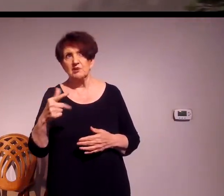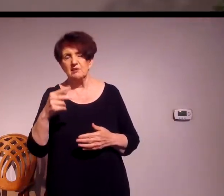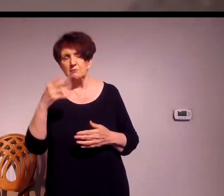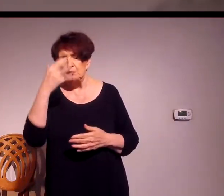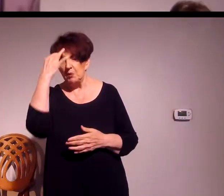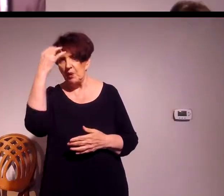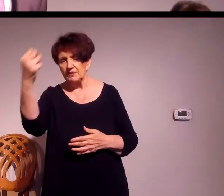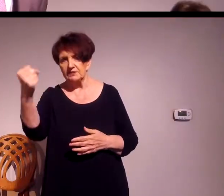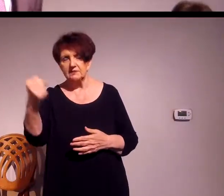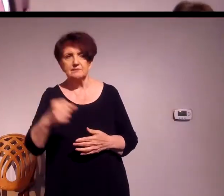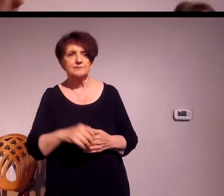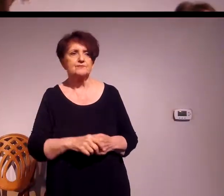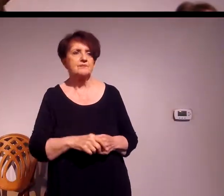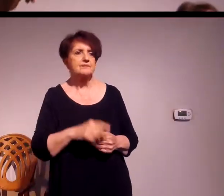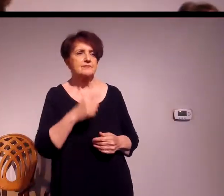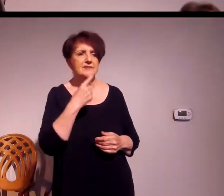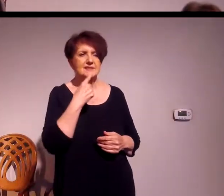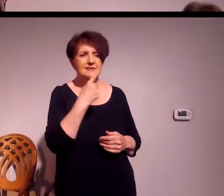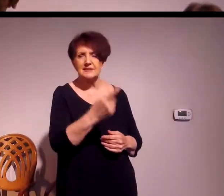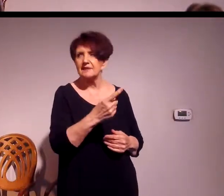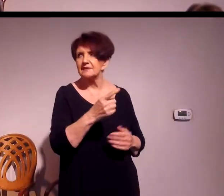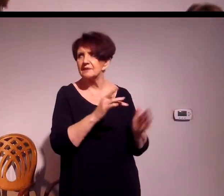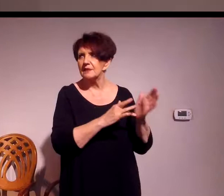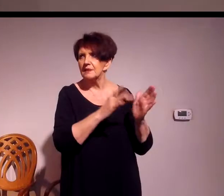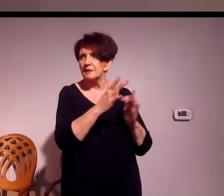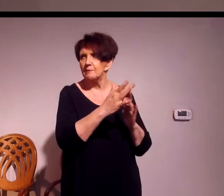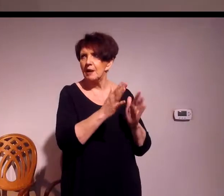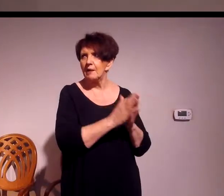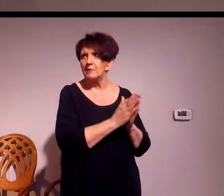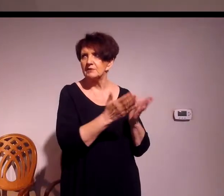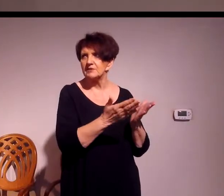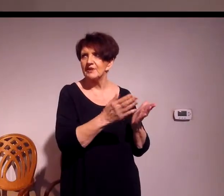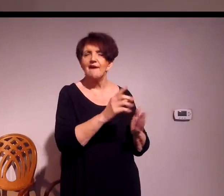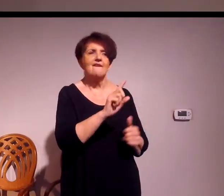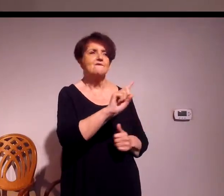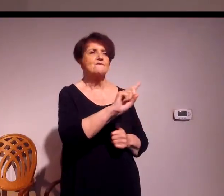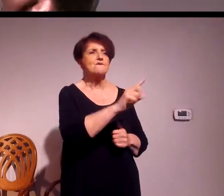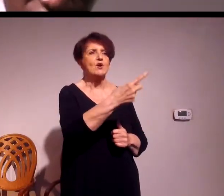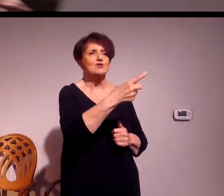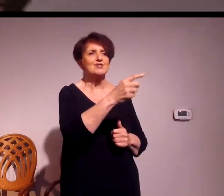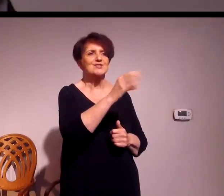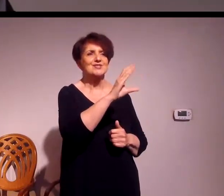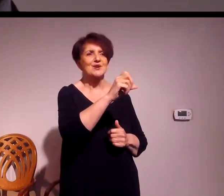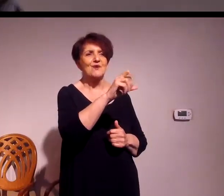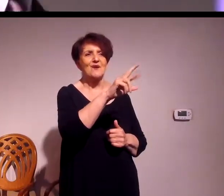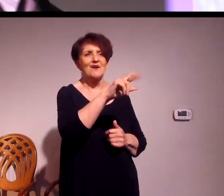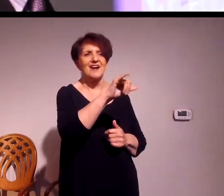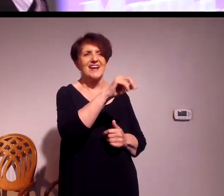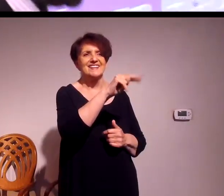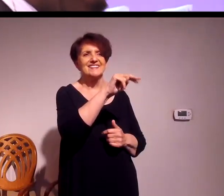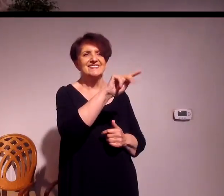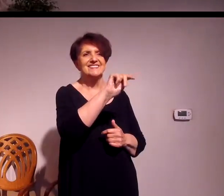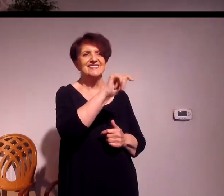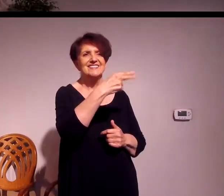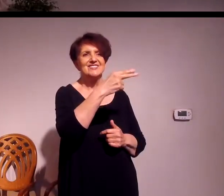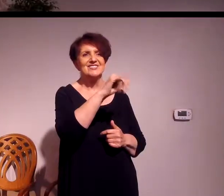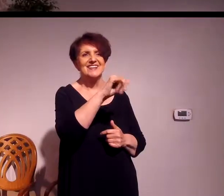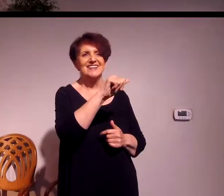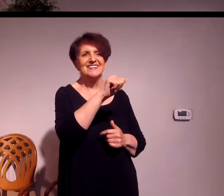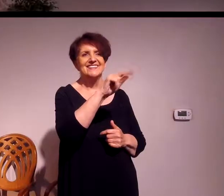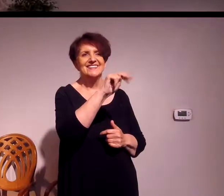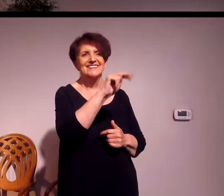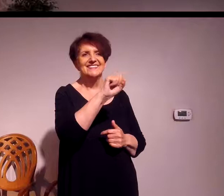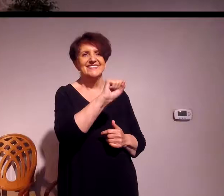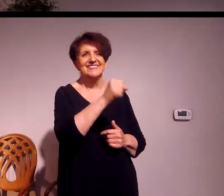in 1 Corinthians, I know it's not 1 Corinthians, 1 Corinthians 13 and 2, okay?